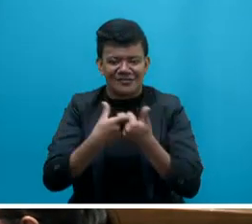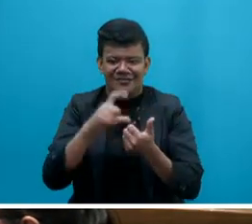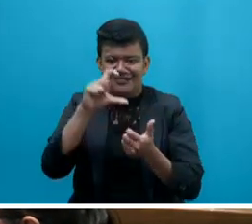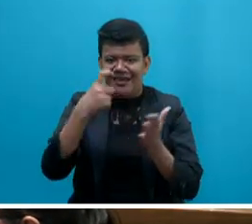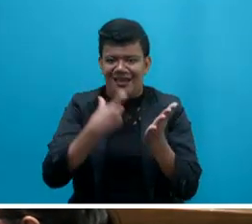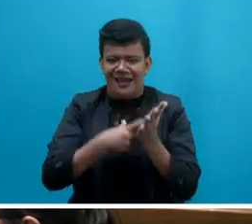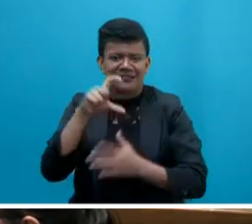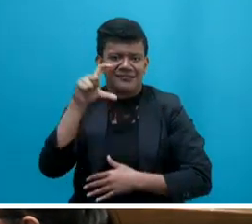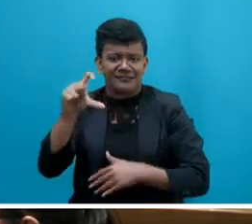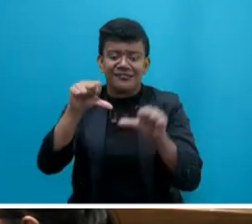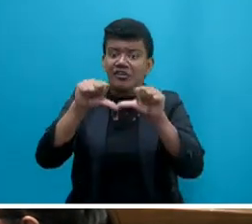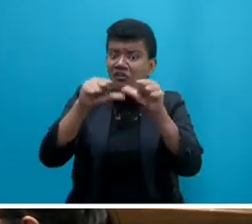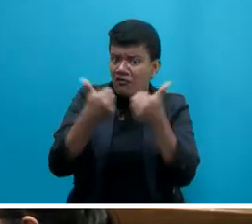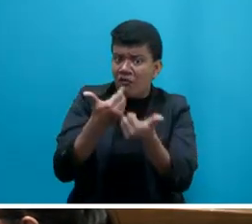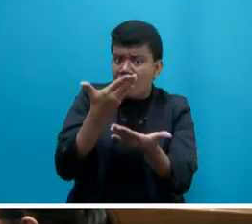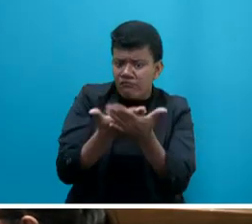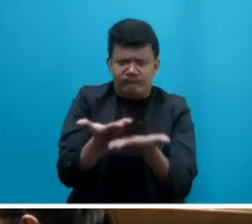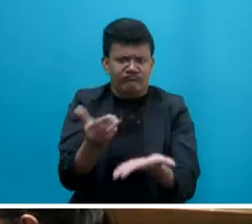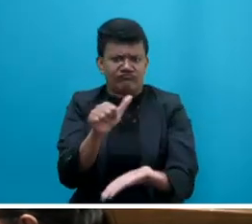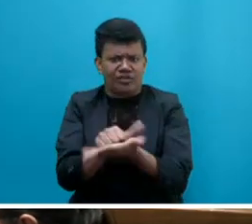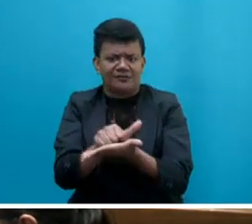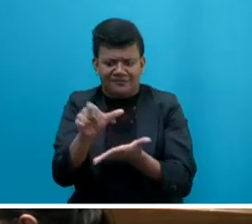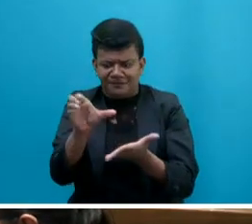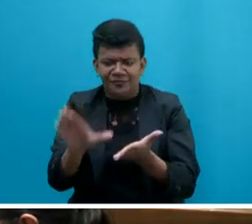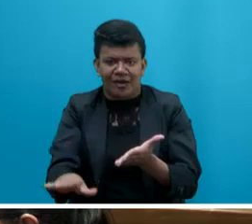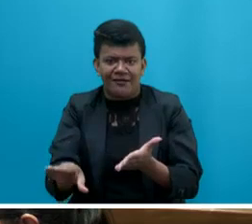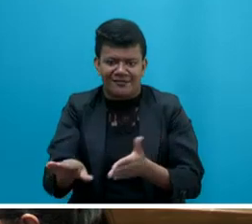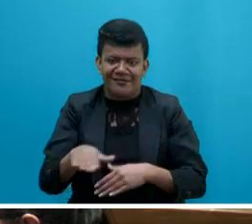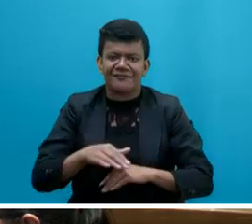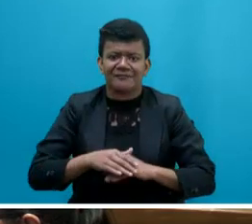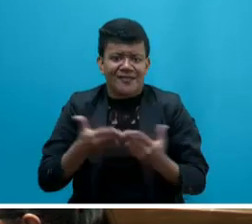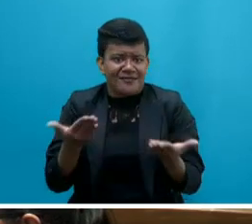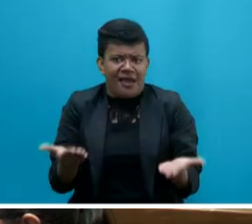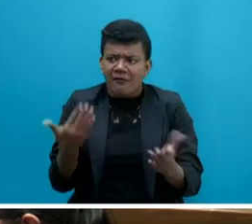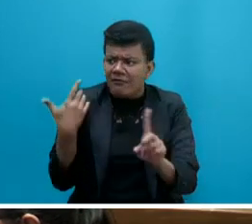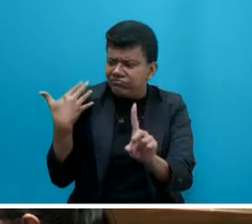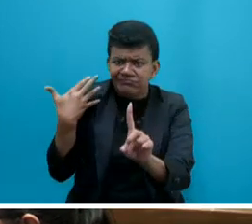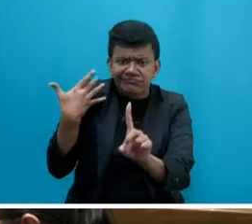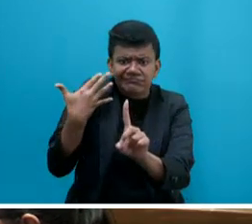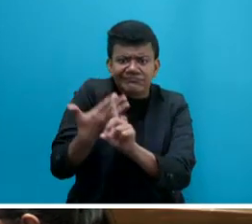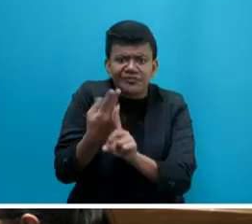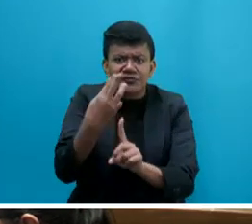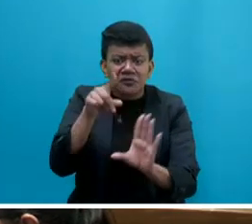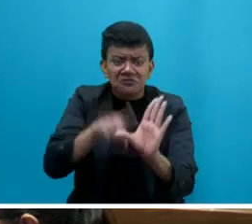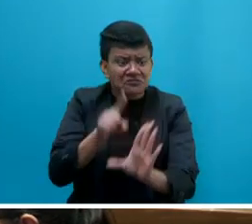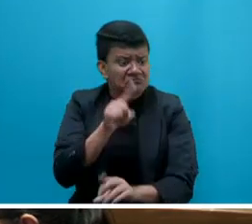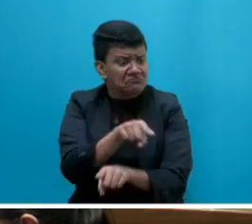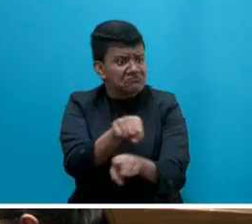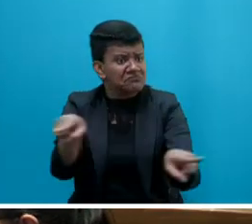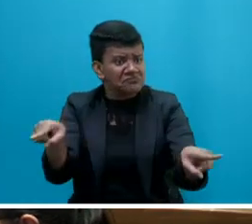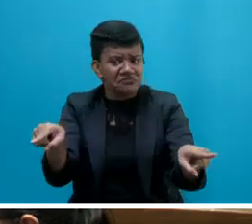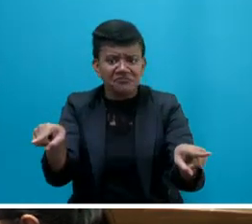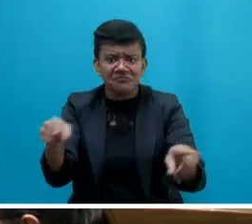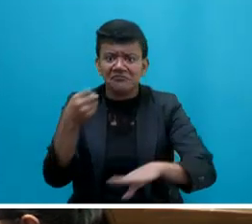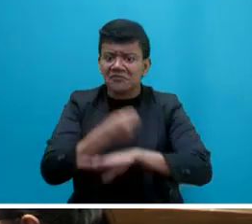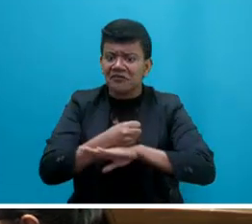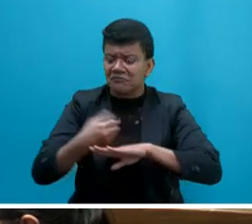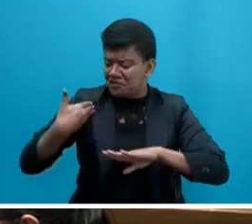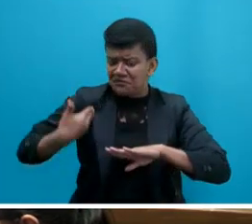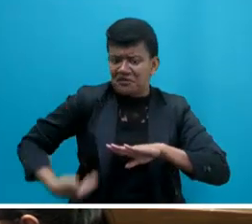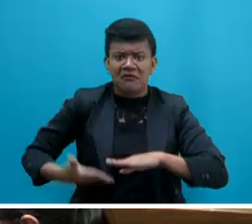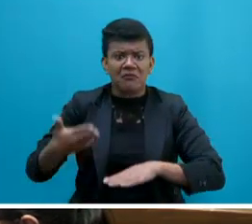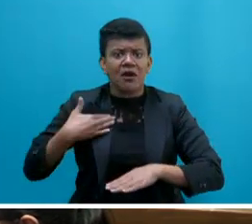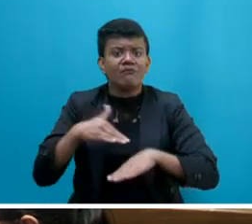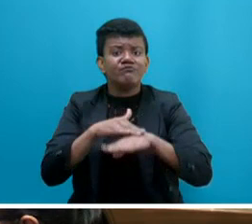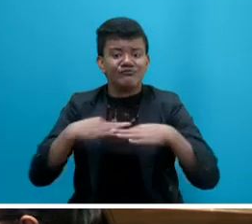Child. And it is great to see the honorable members of the House wearing blue to support this day. As we celebrate